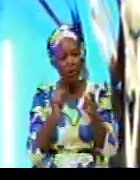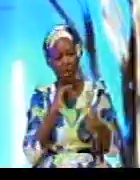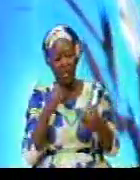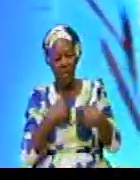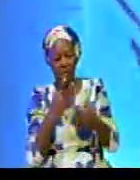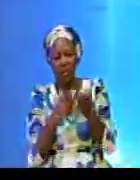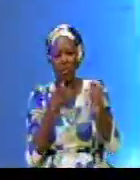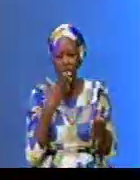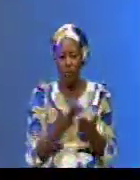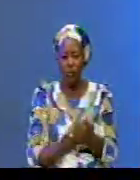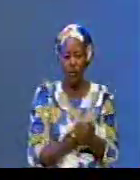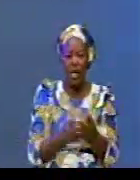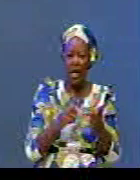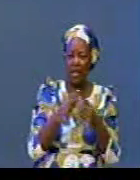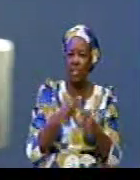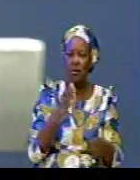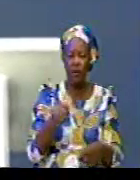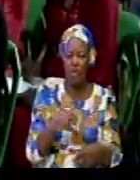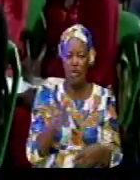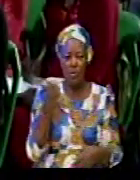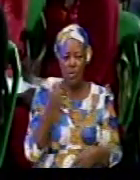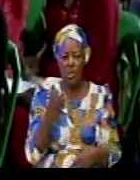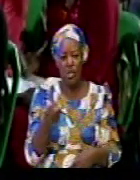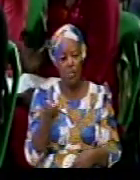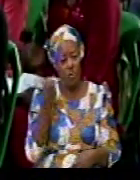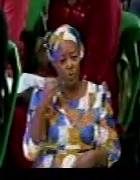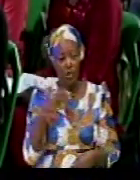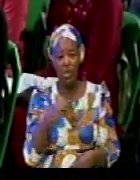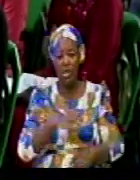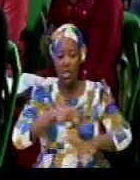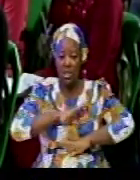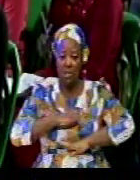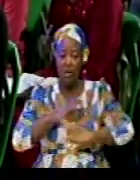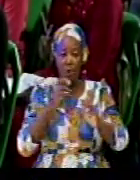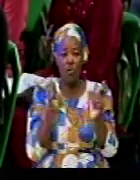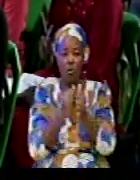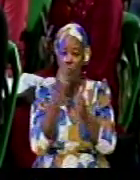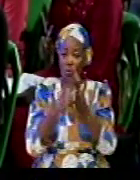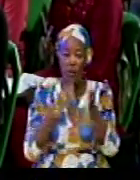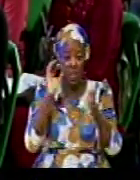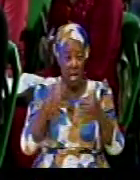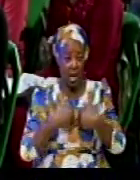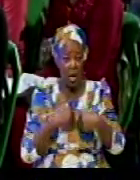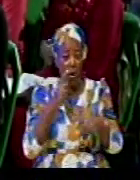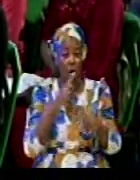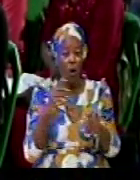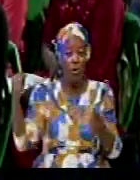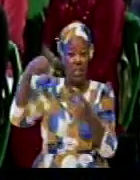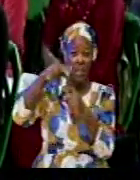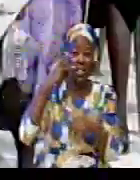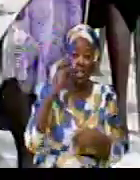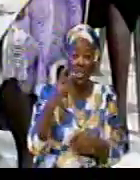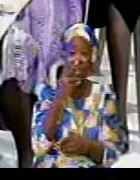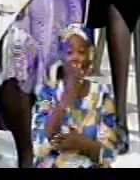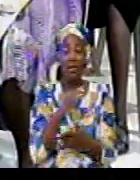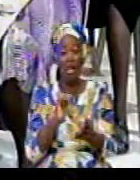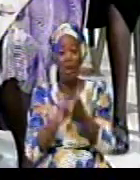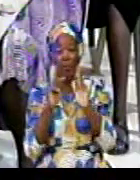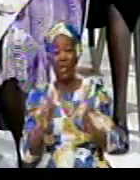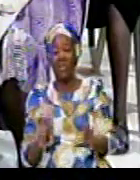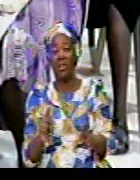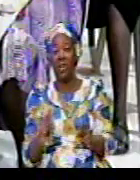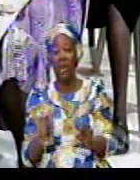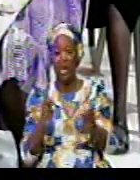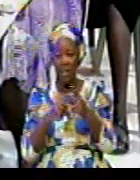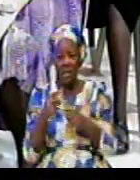It talks of, you know, somebody is having something good, and he was satisfied with what he had before he